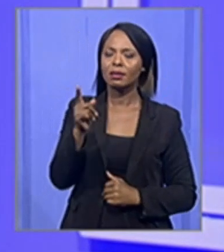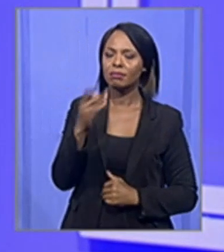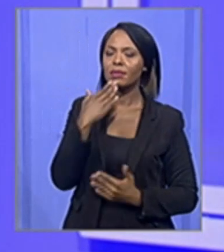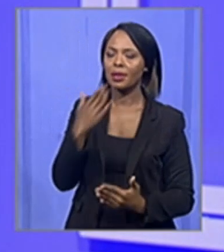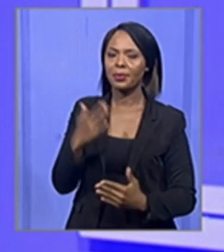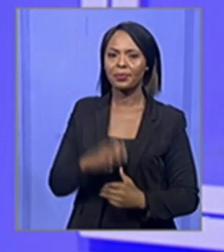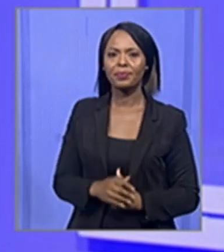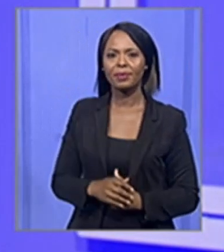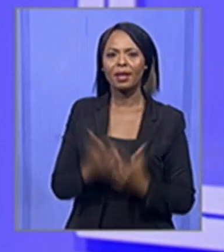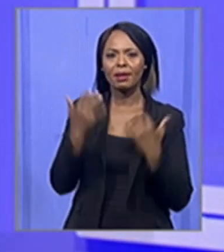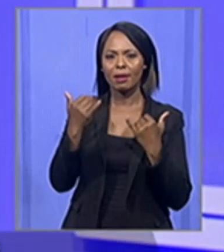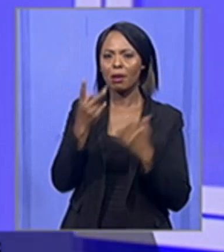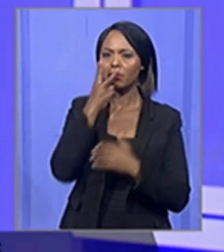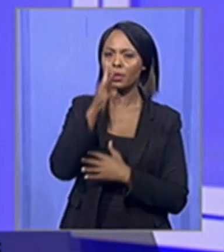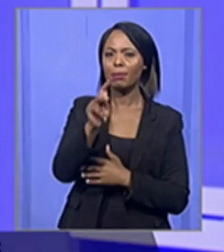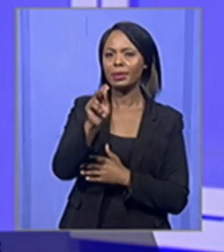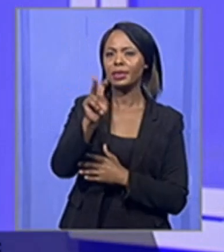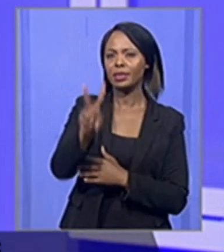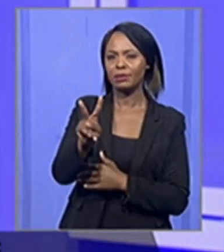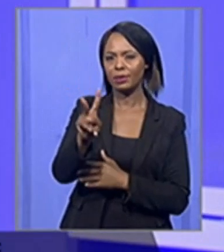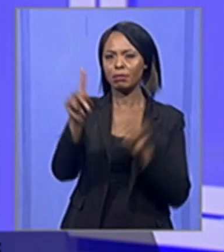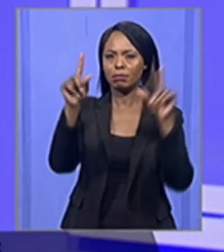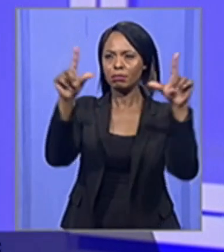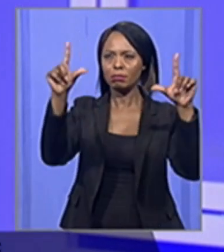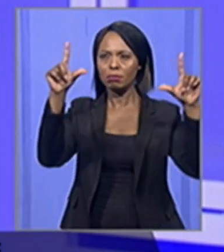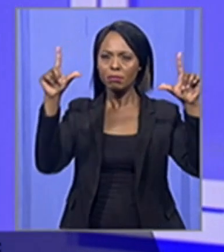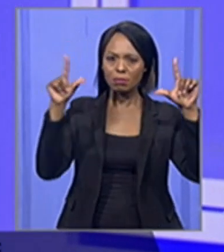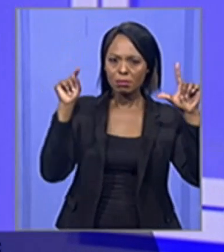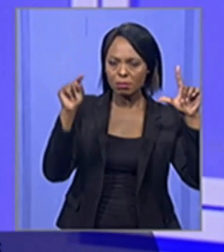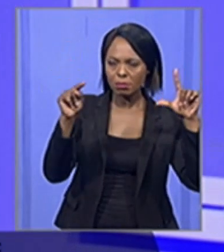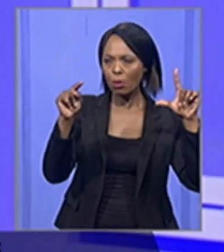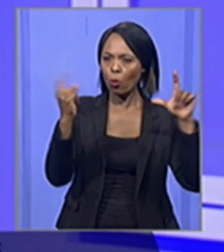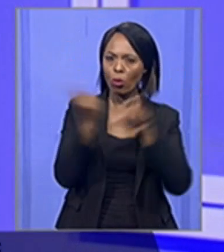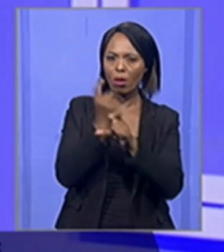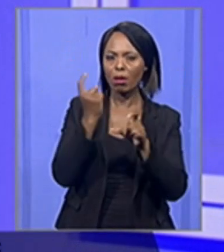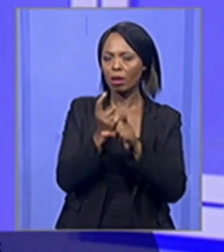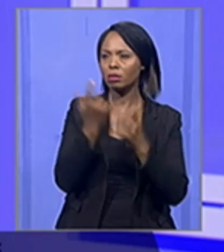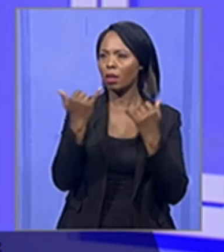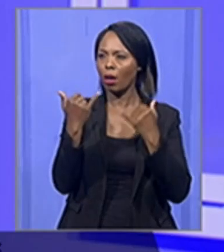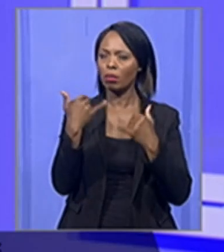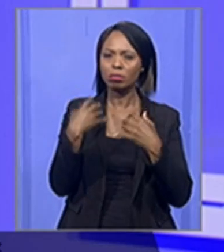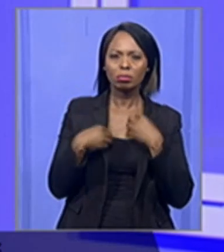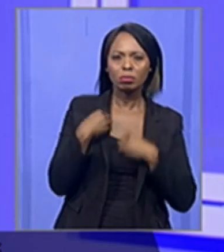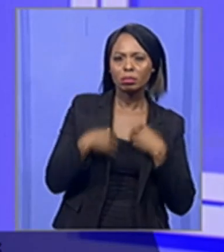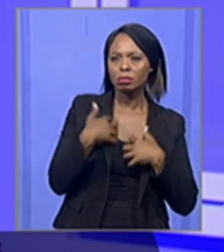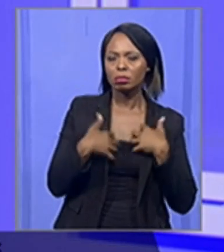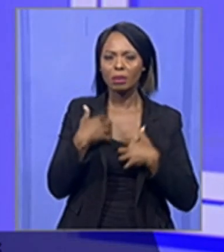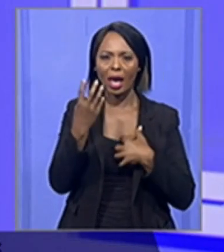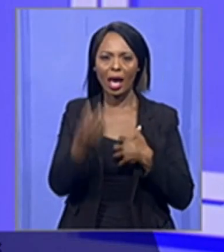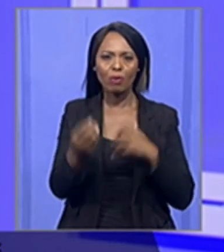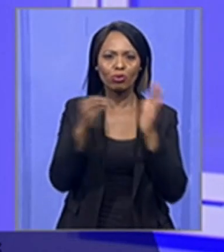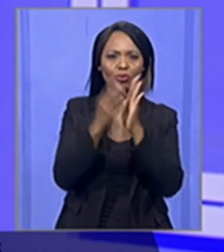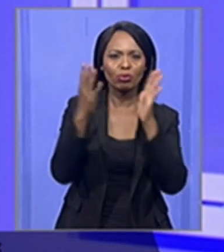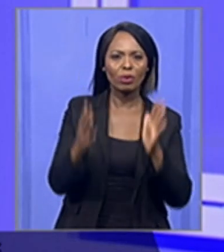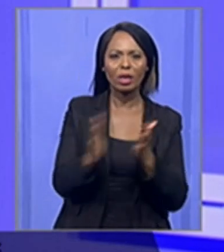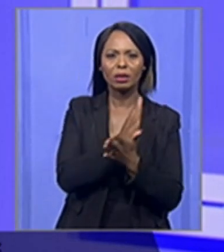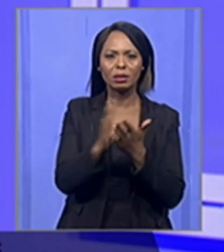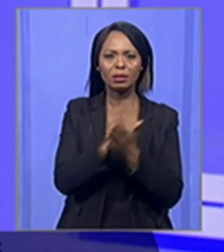lebeletše dithelevishene letšatši ka letšatši nako le nako ke barutwana ba ya godimo lefase ba bangwe ba tlalelong ba robala